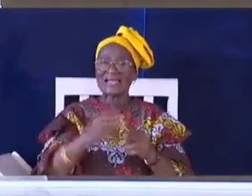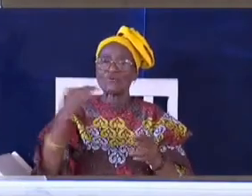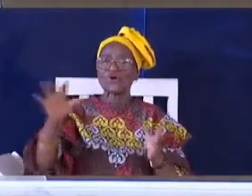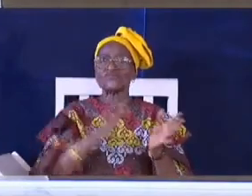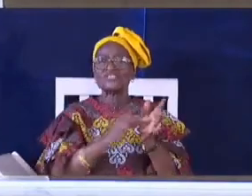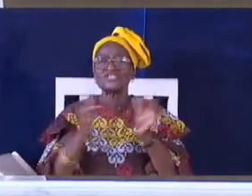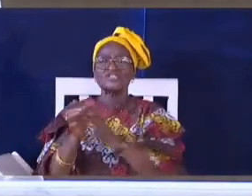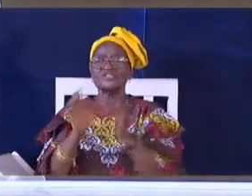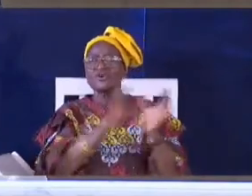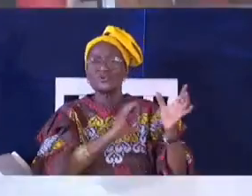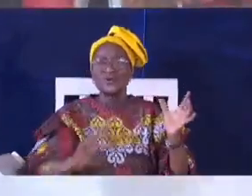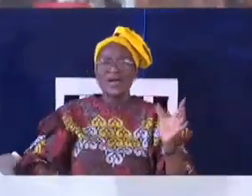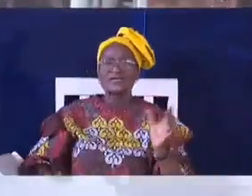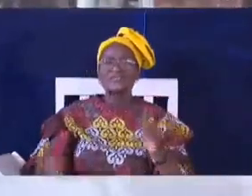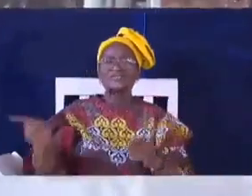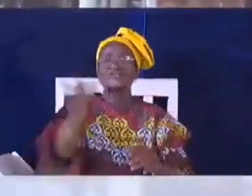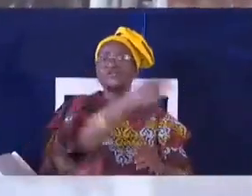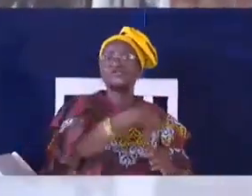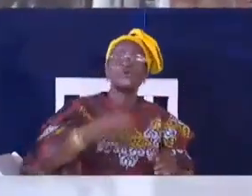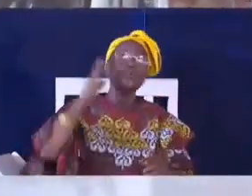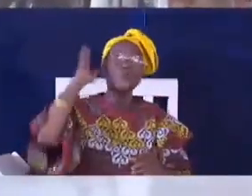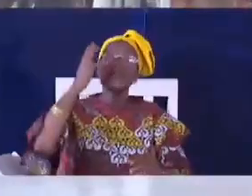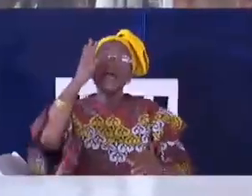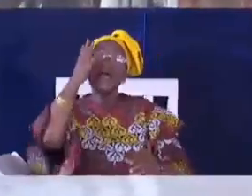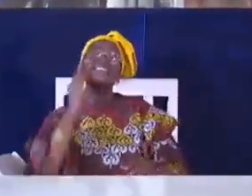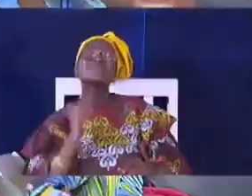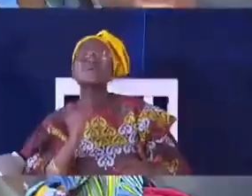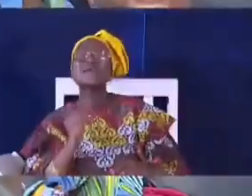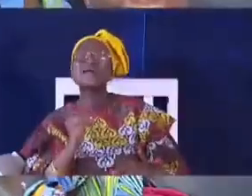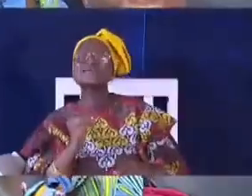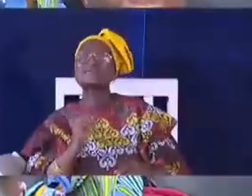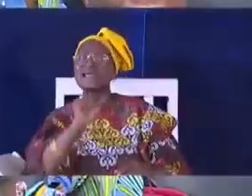experience a real miracle.